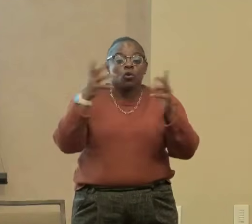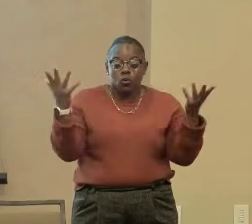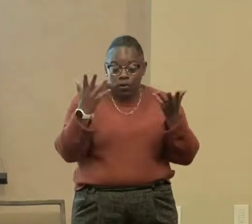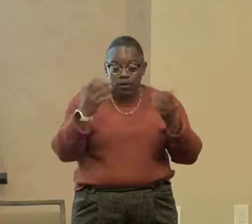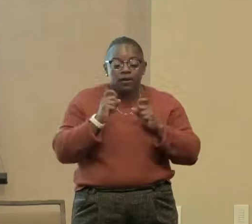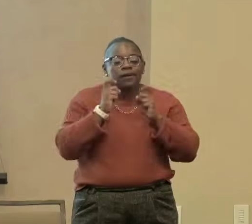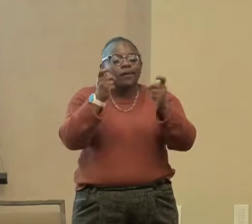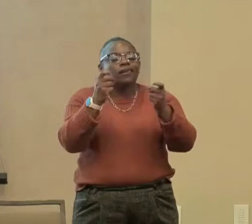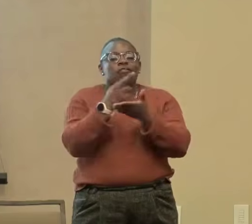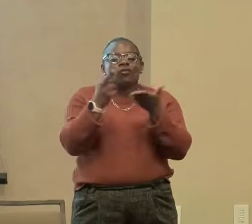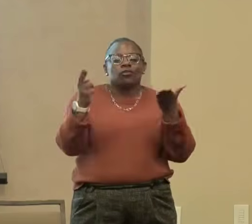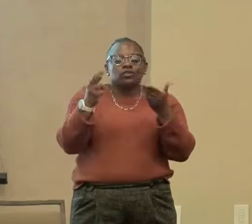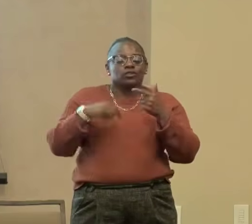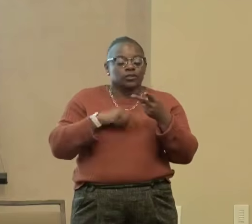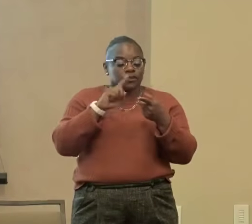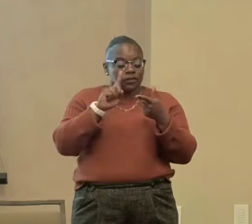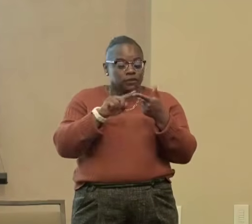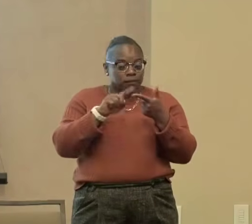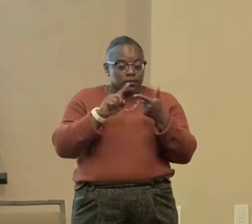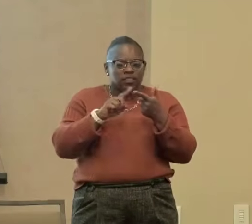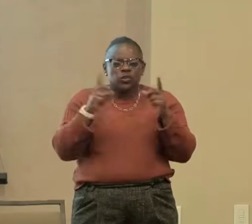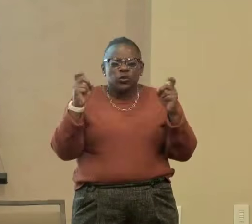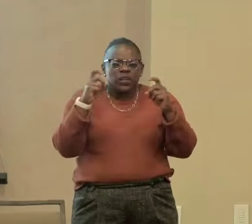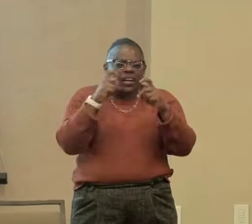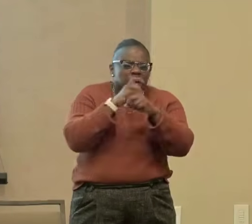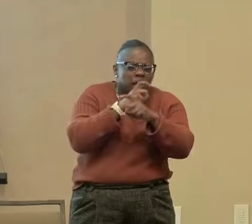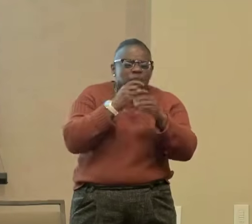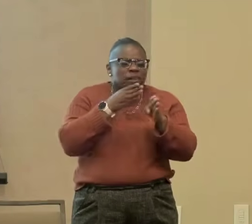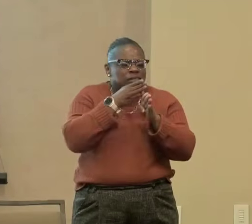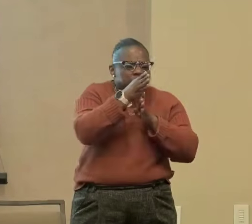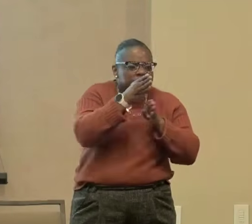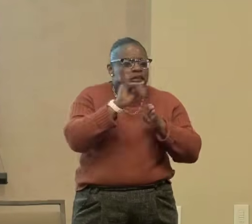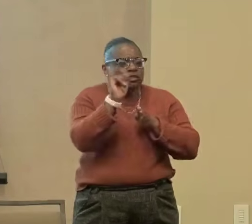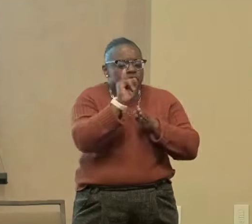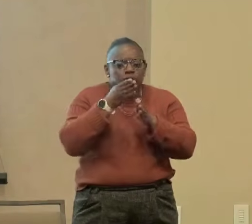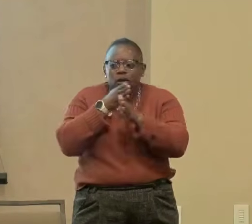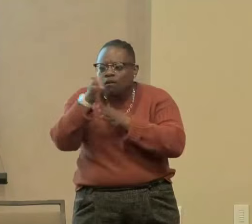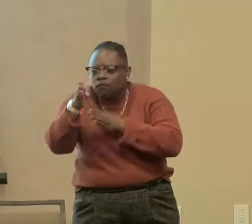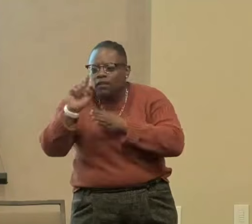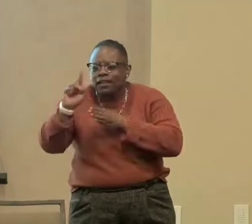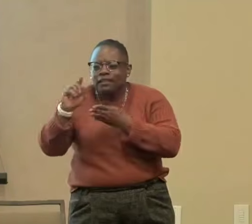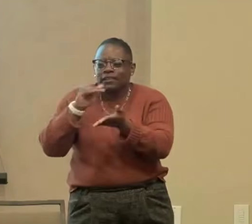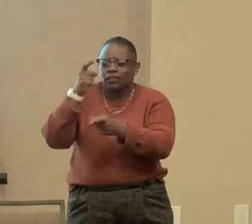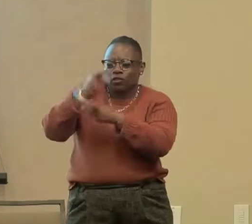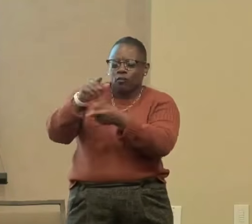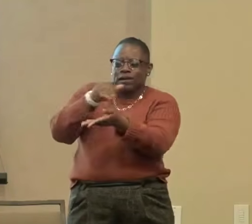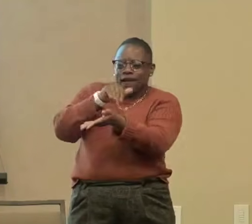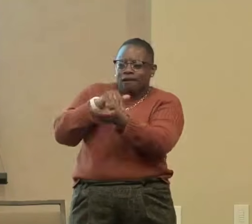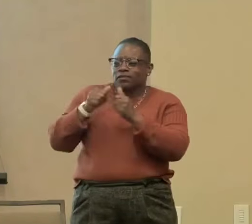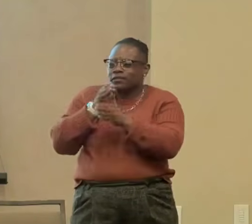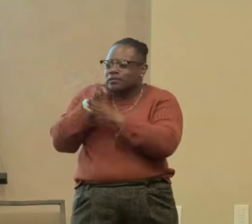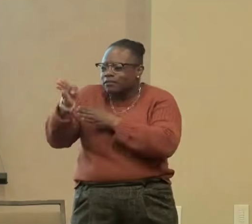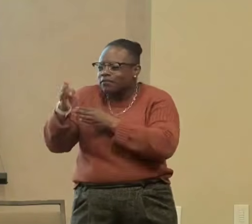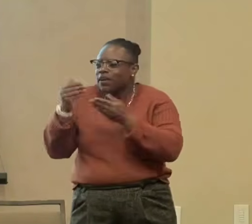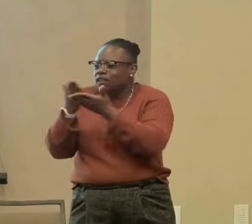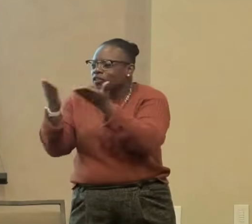to patients who are going to try to navigate very complex systems, whether it be health insurance, finding the right medical providers, and